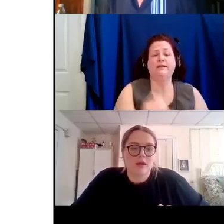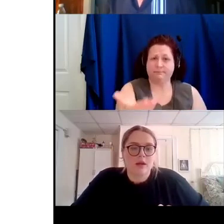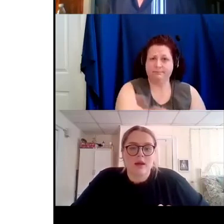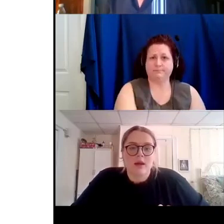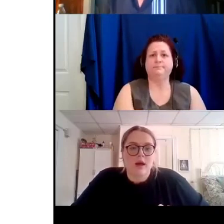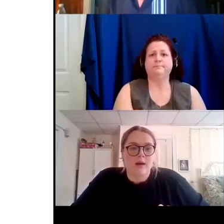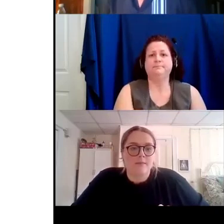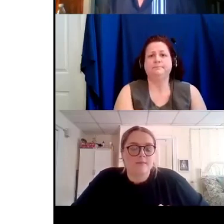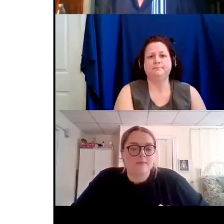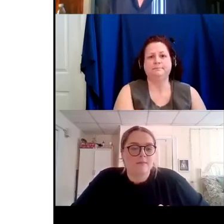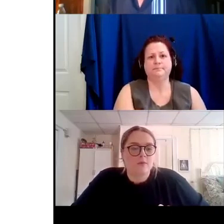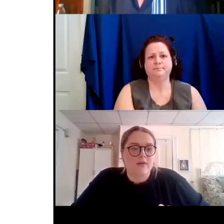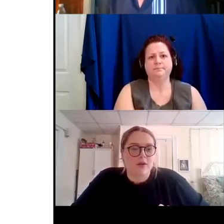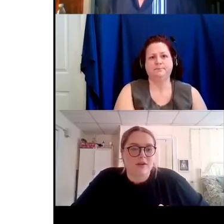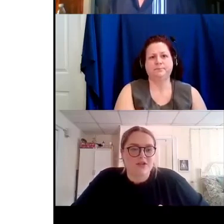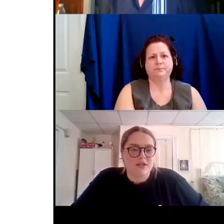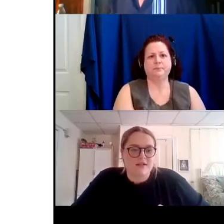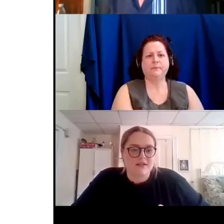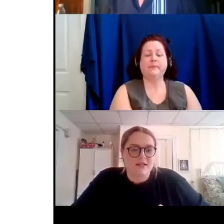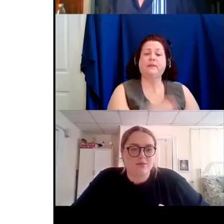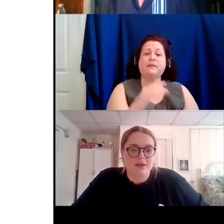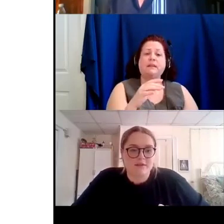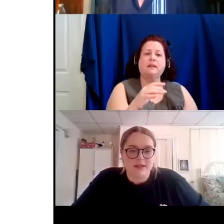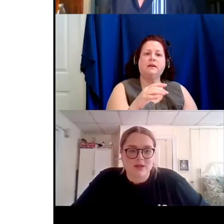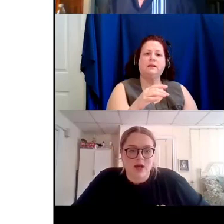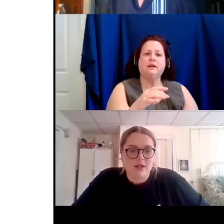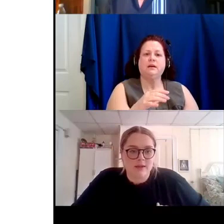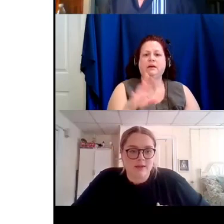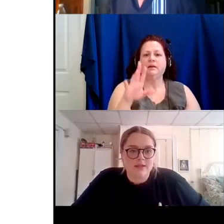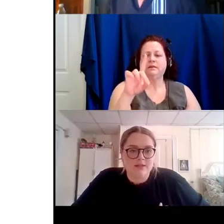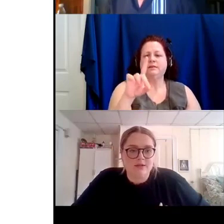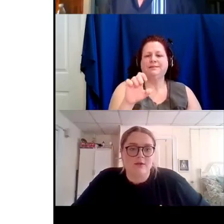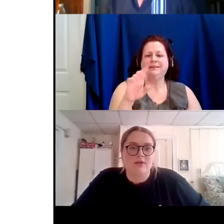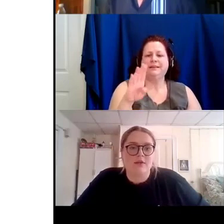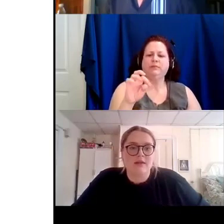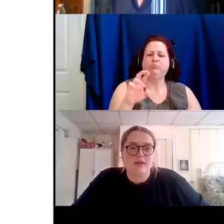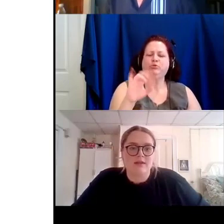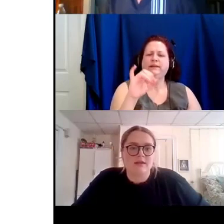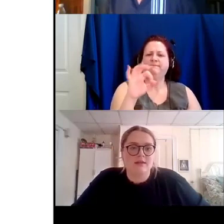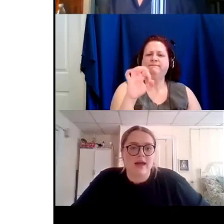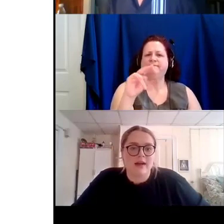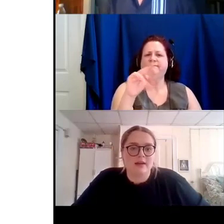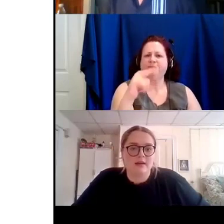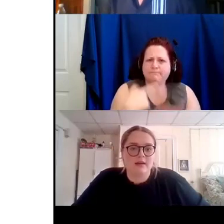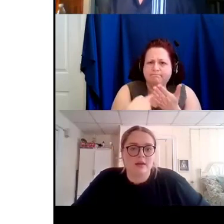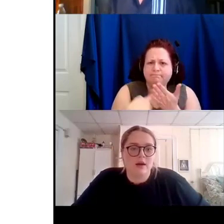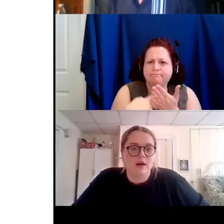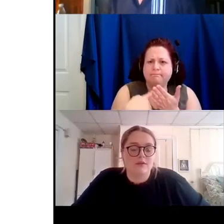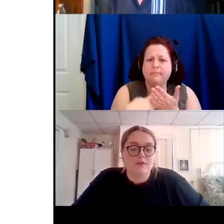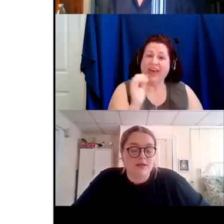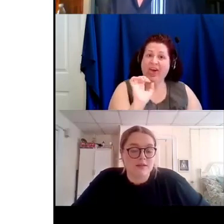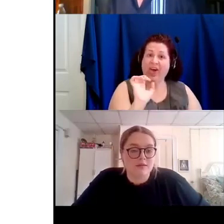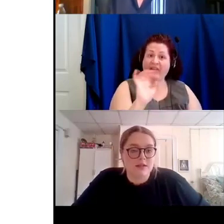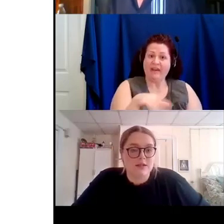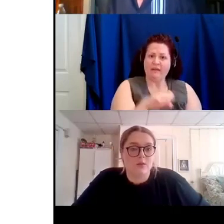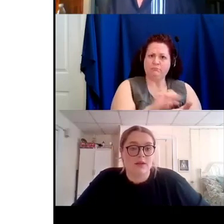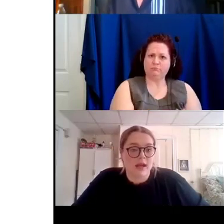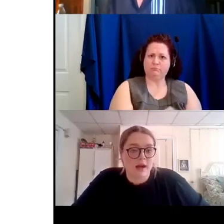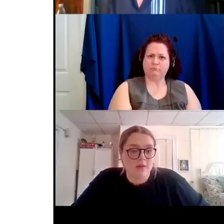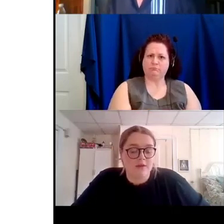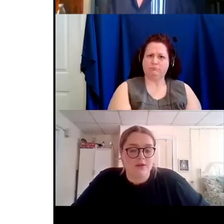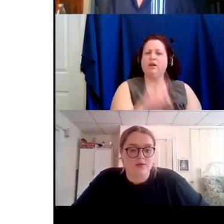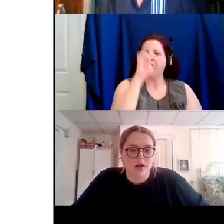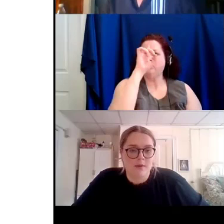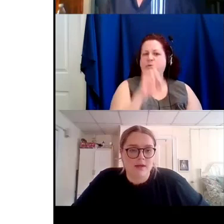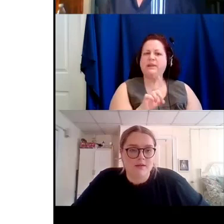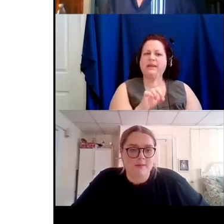please. We have a question. Is debriefing documented? Do you think that it's a lack of responsiveness or